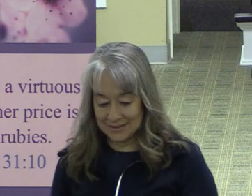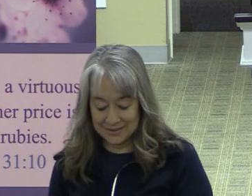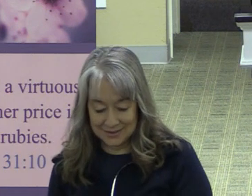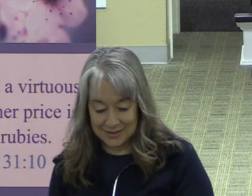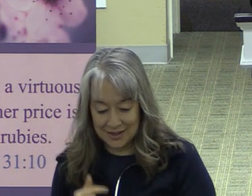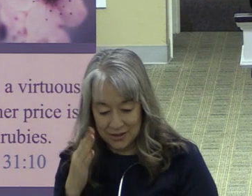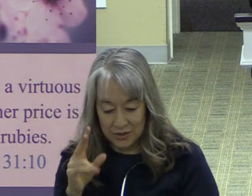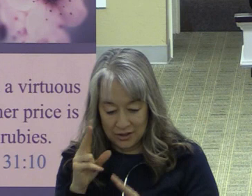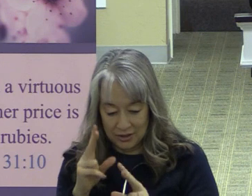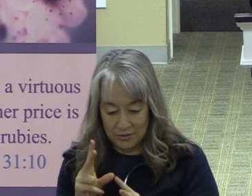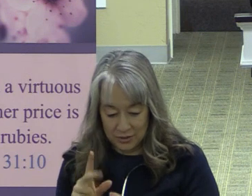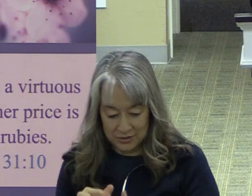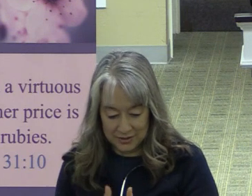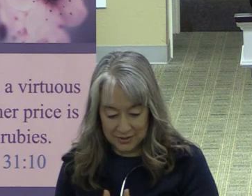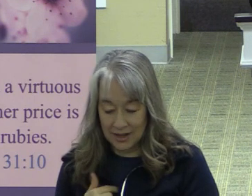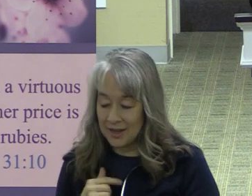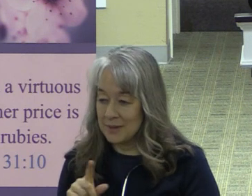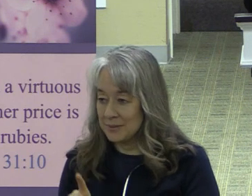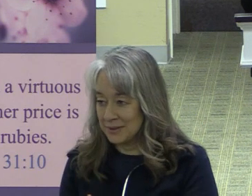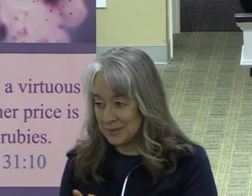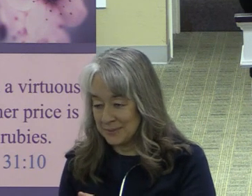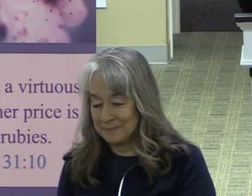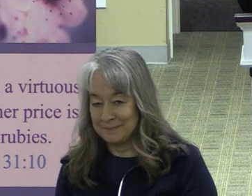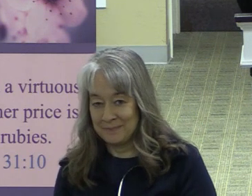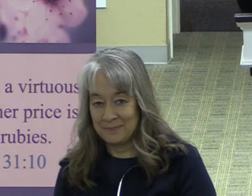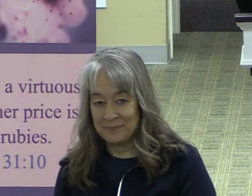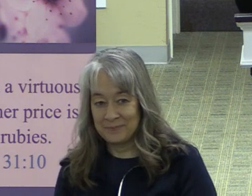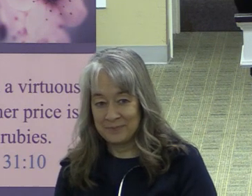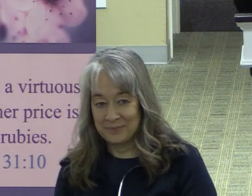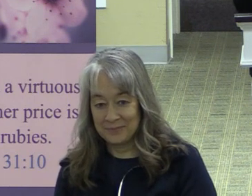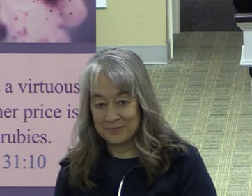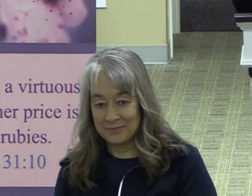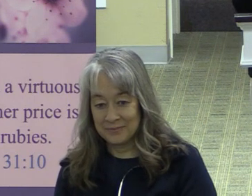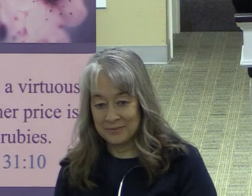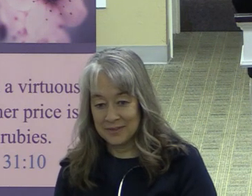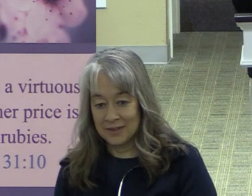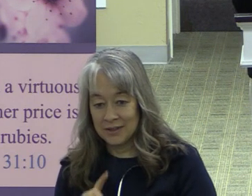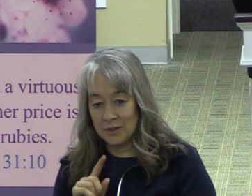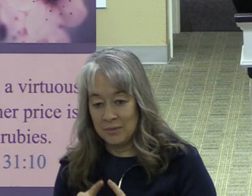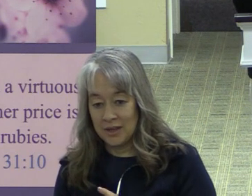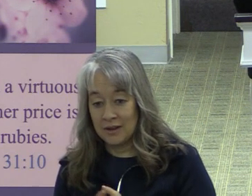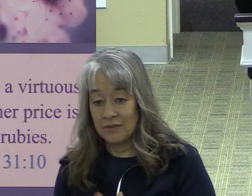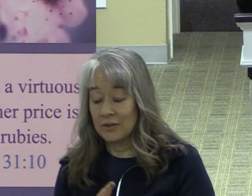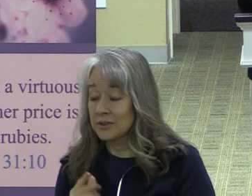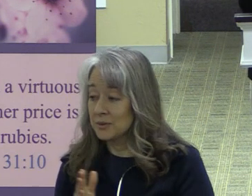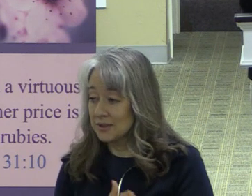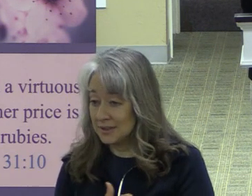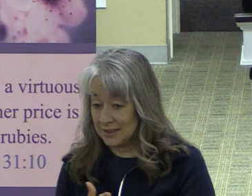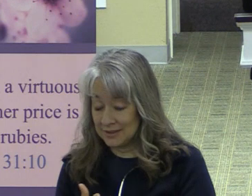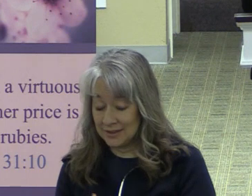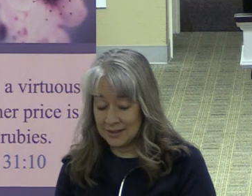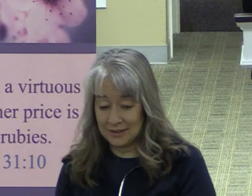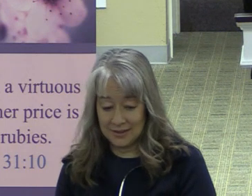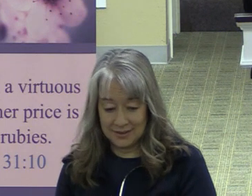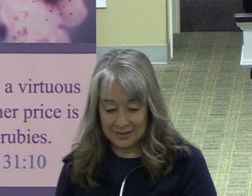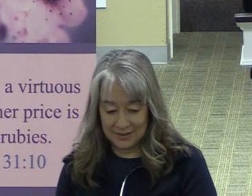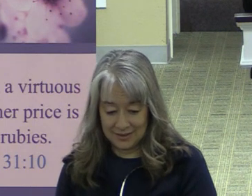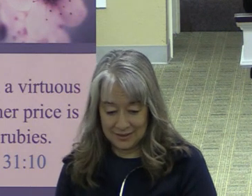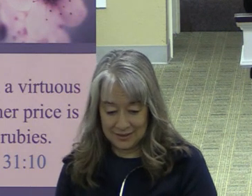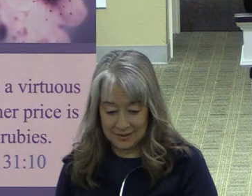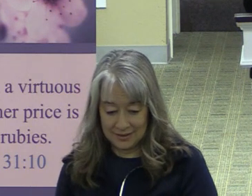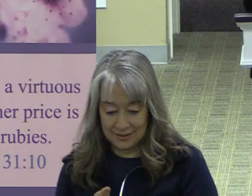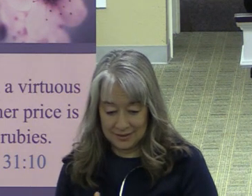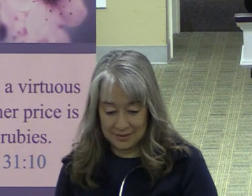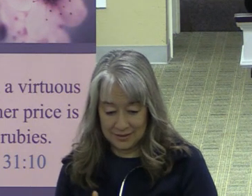And I know you're looking forward to it, and I am too. So let's begin. First, we'll sing a song, and